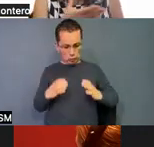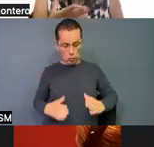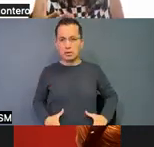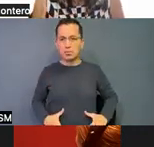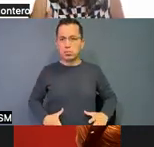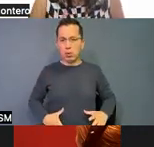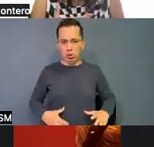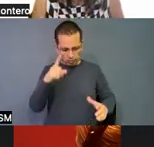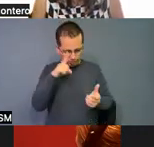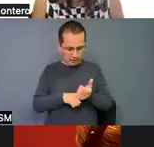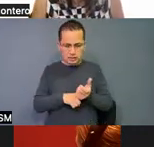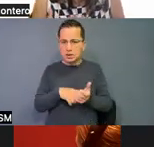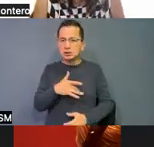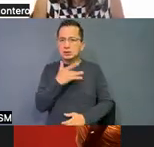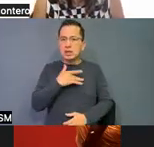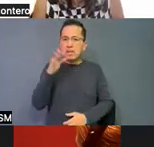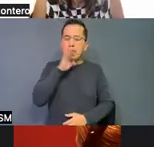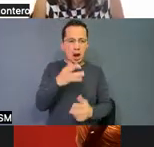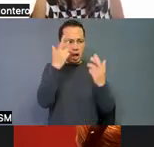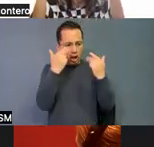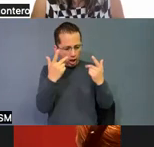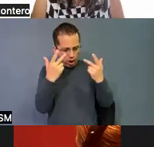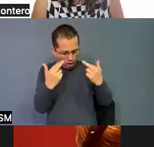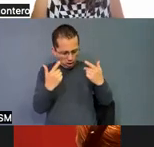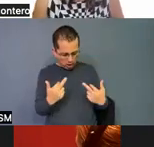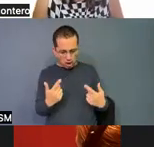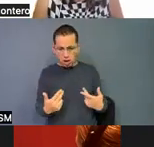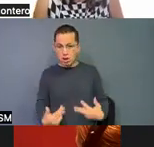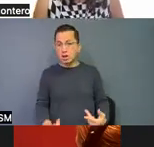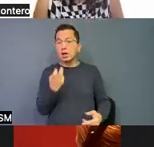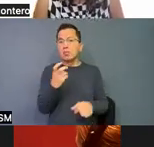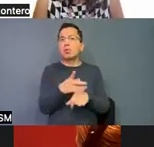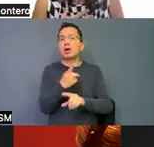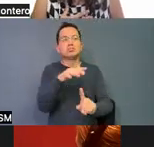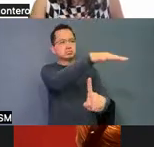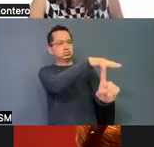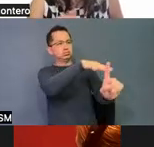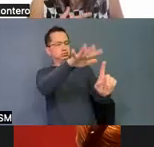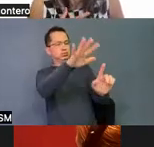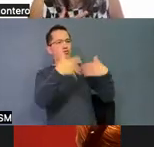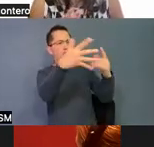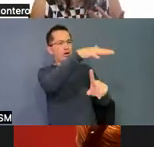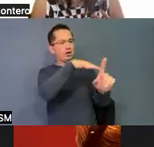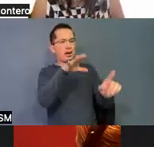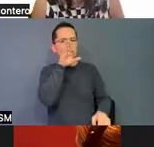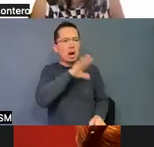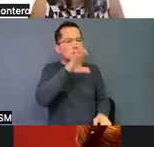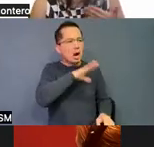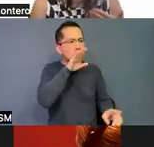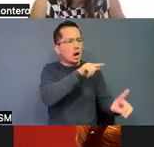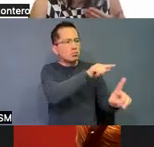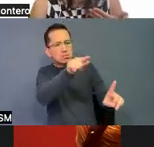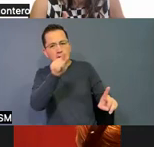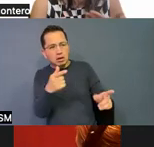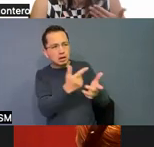all of these responses are natural and perhaps to be expected. You could also feel numb, as if you were indifferent